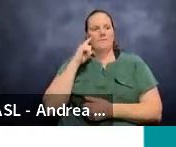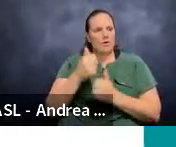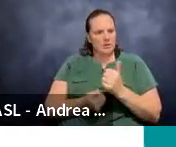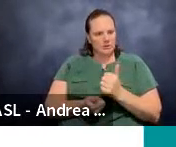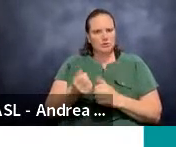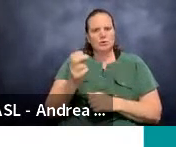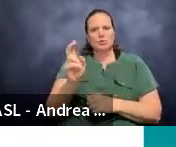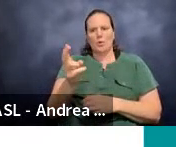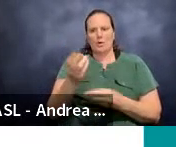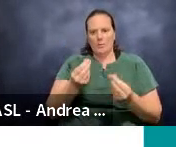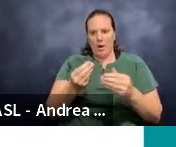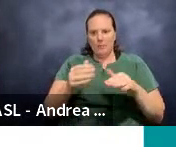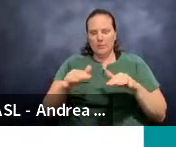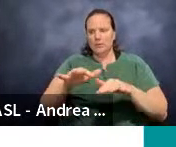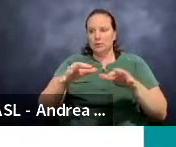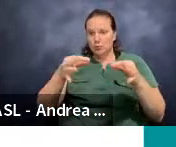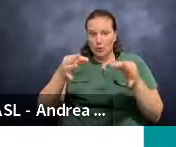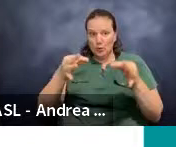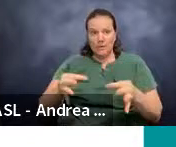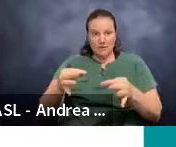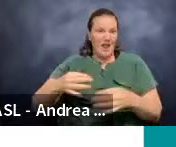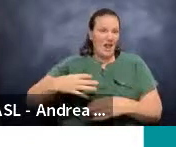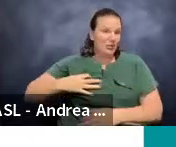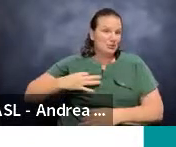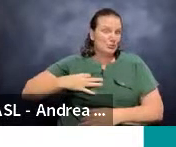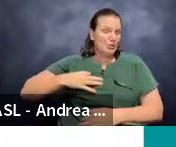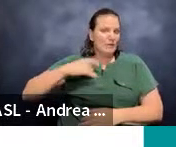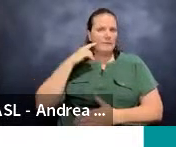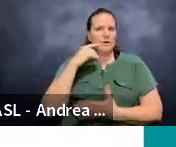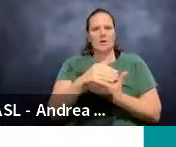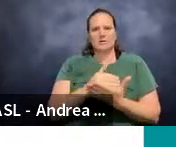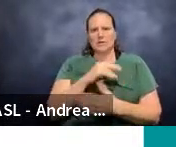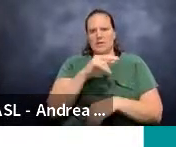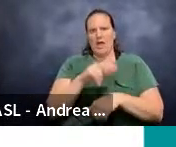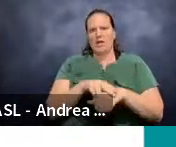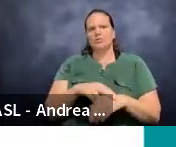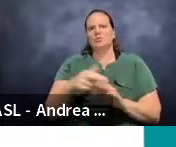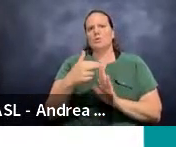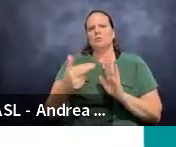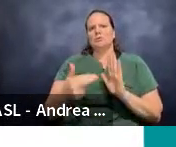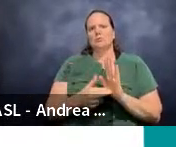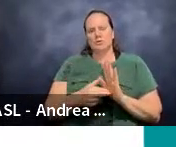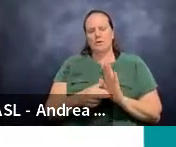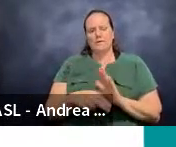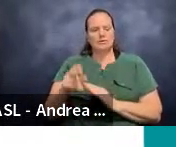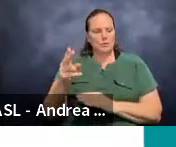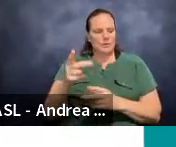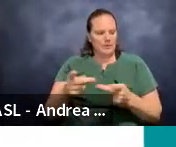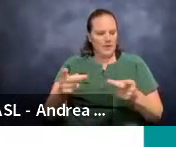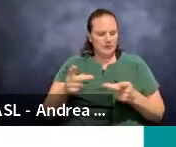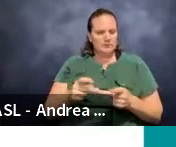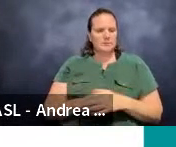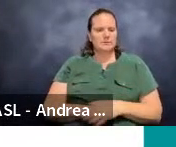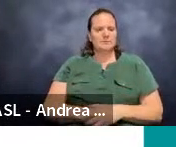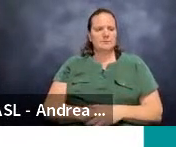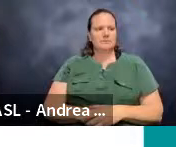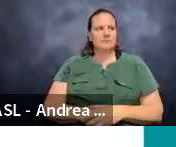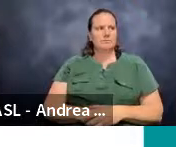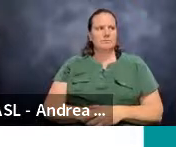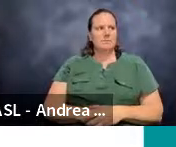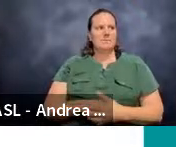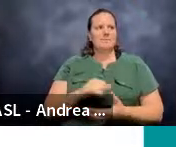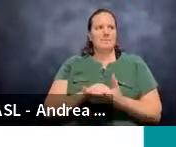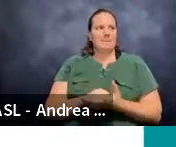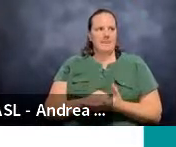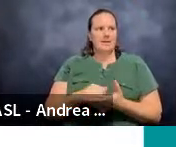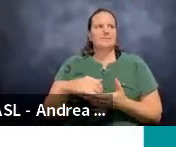historic property that was determined eligible for a listing in the National Register of Historic Places. Within those findings of